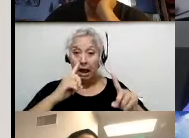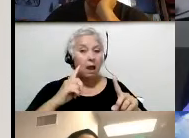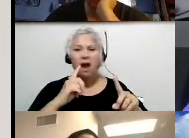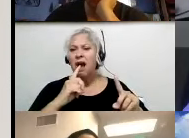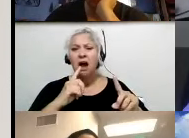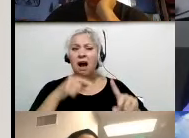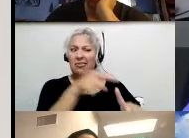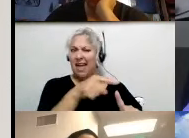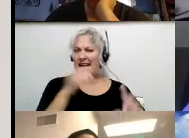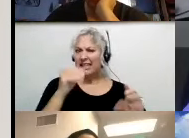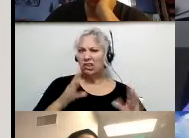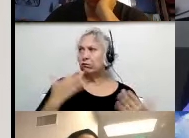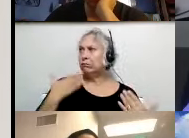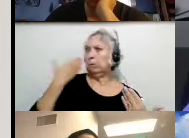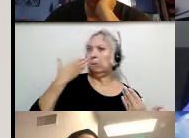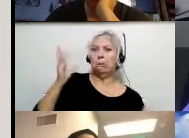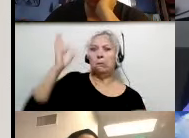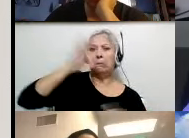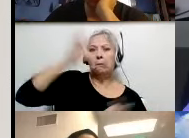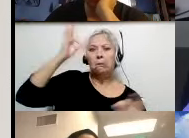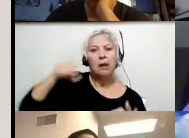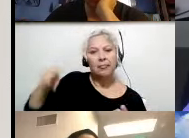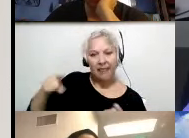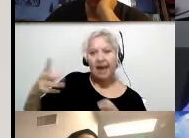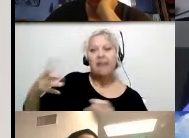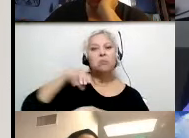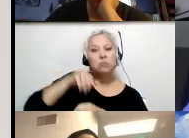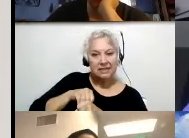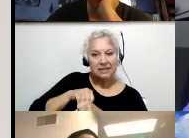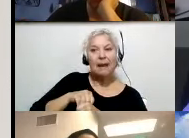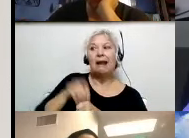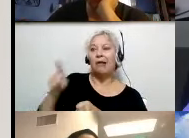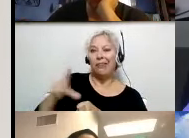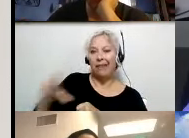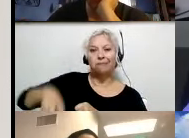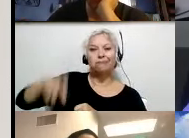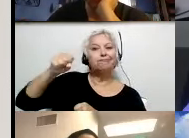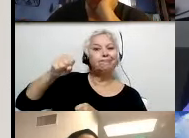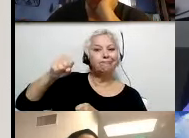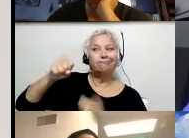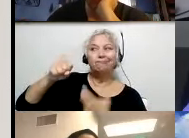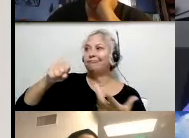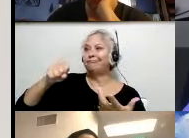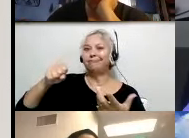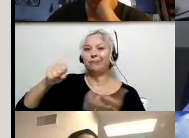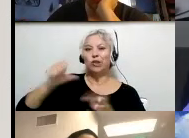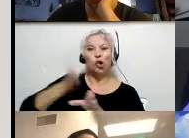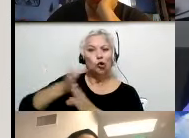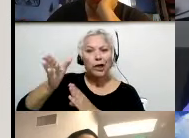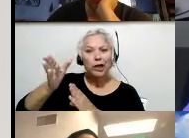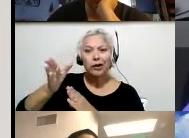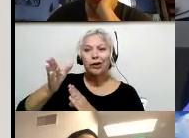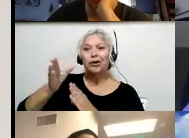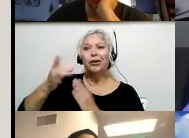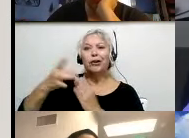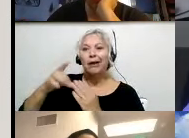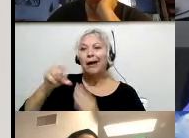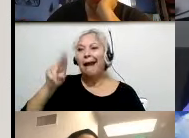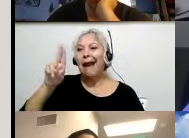special ed teacher may not even be aware that students have participated or taken some, the career guide or